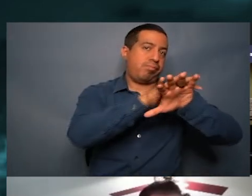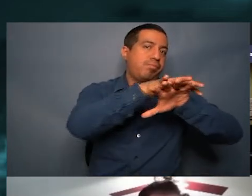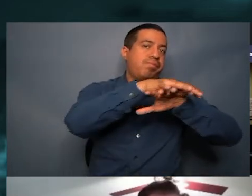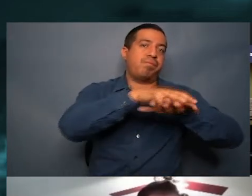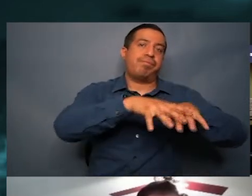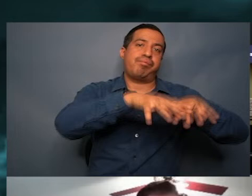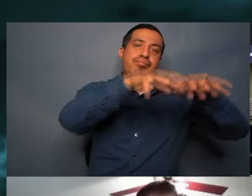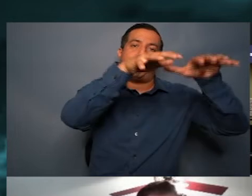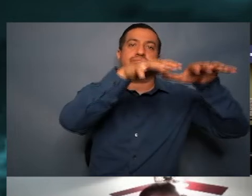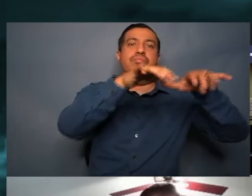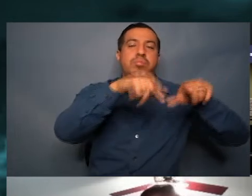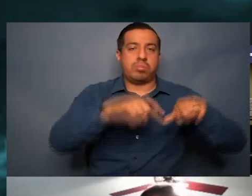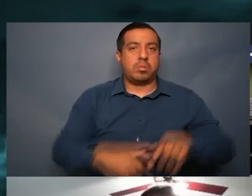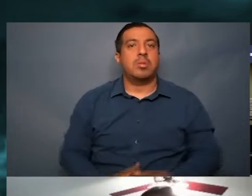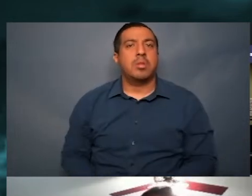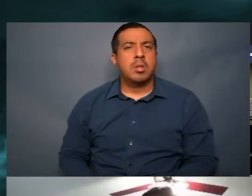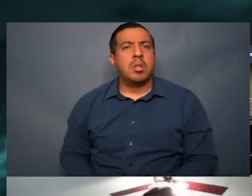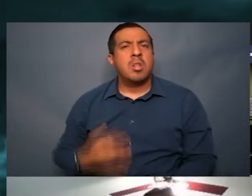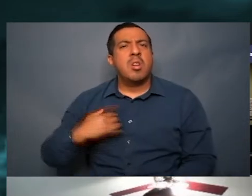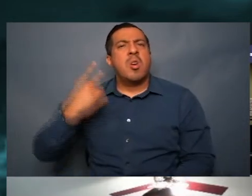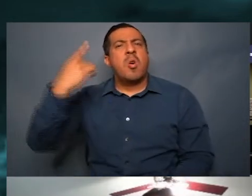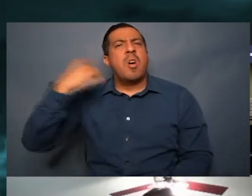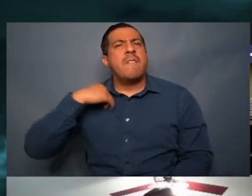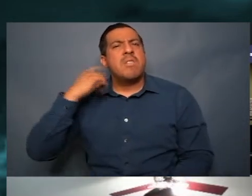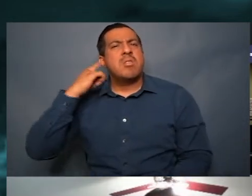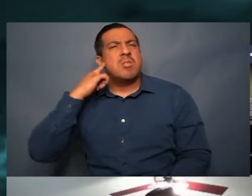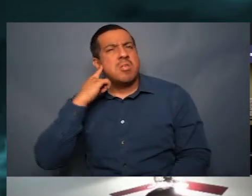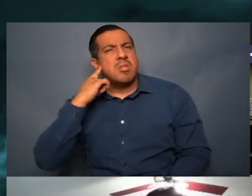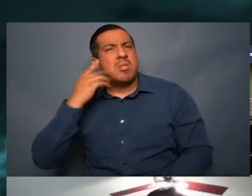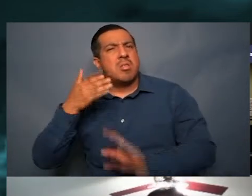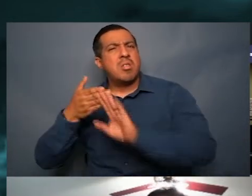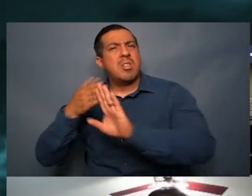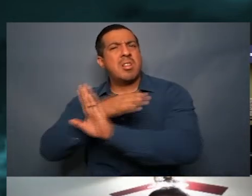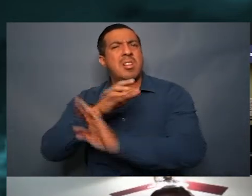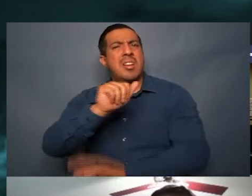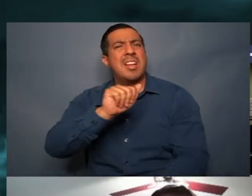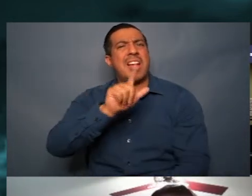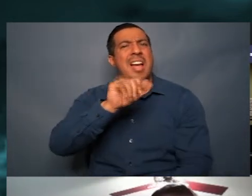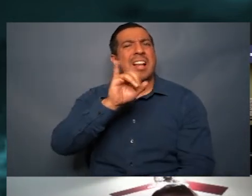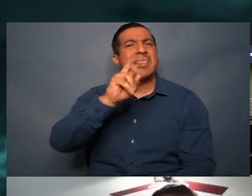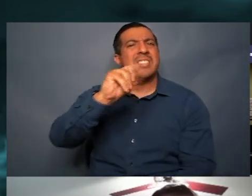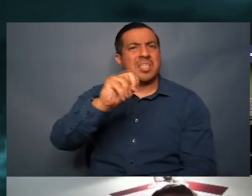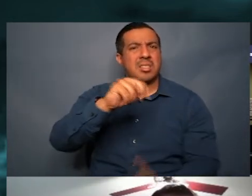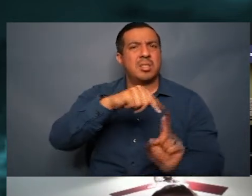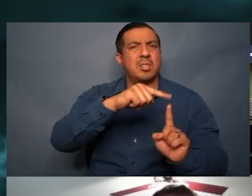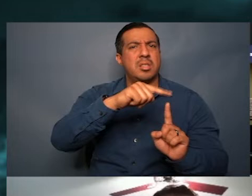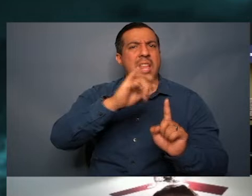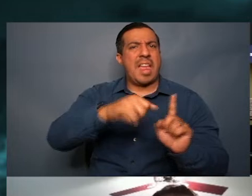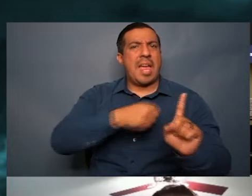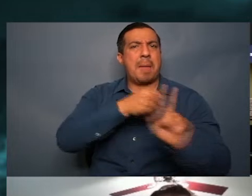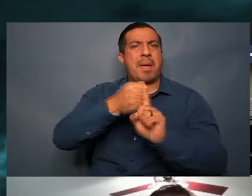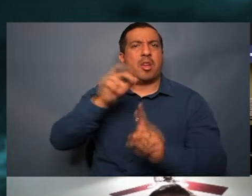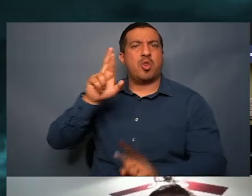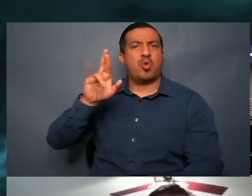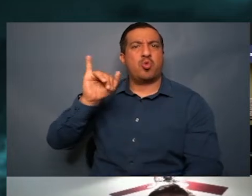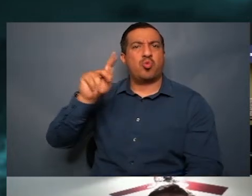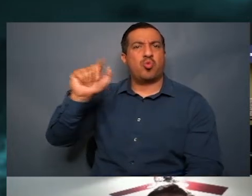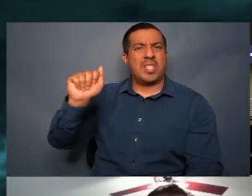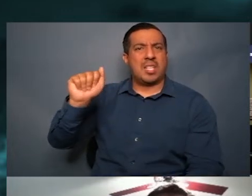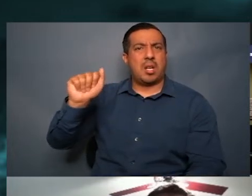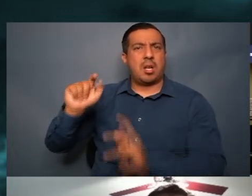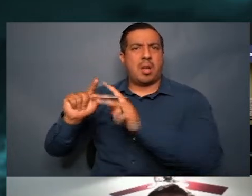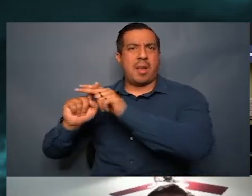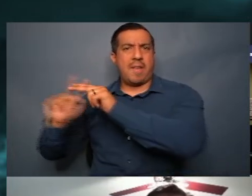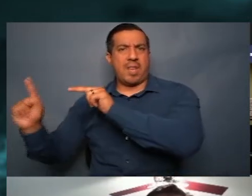One thing I've heard, and correct me if I'm wrong, post Allison, that impacted the Rita evacuation. Is that correct? Is that